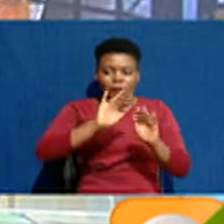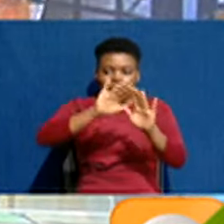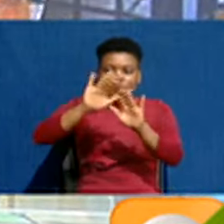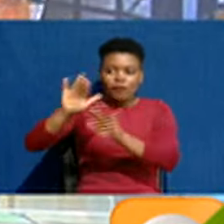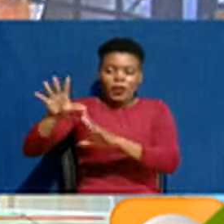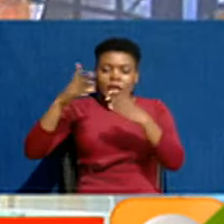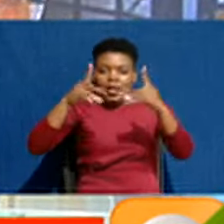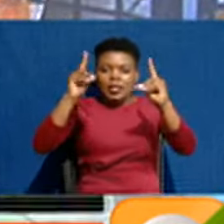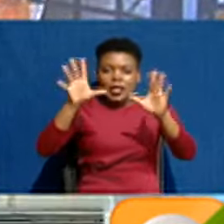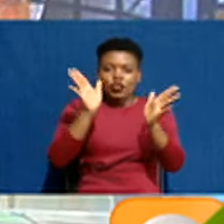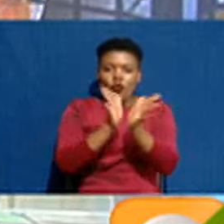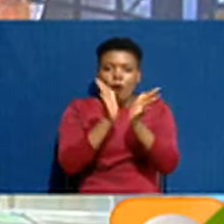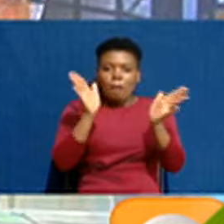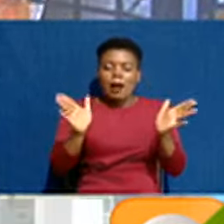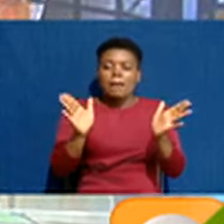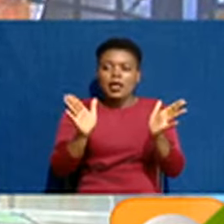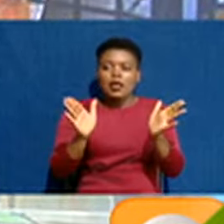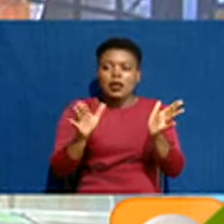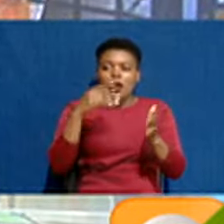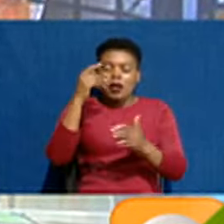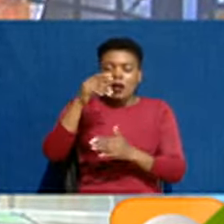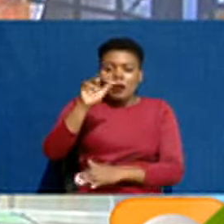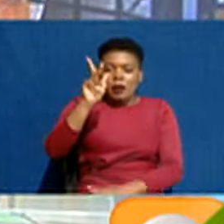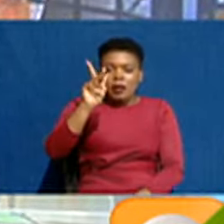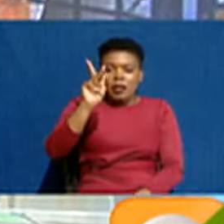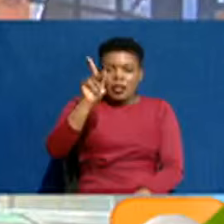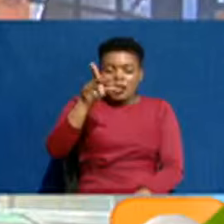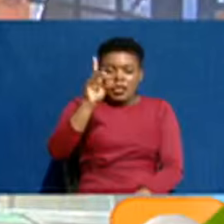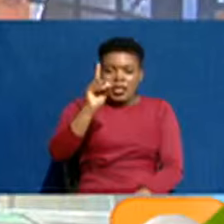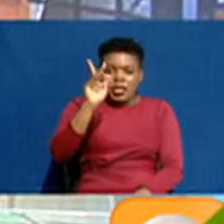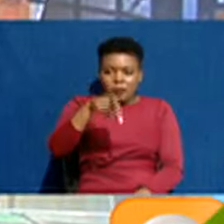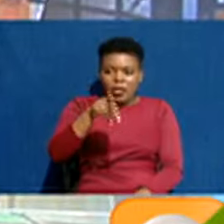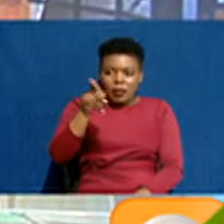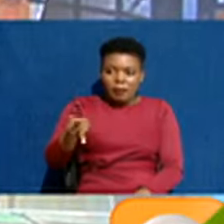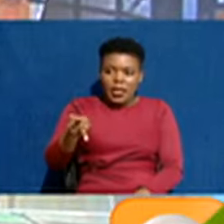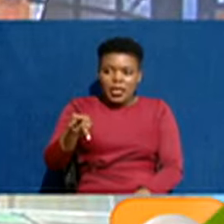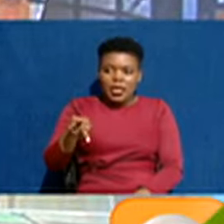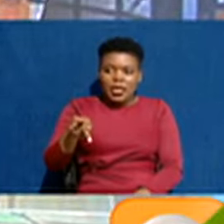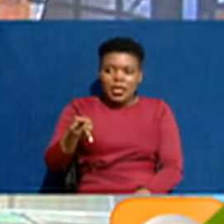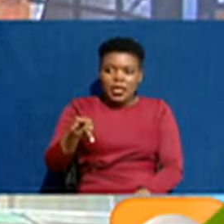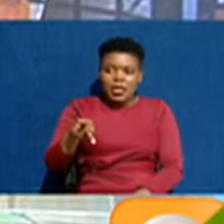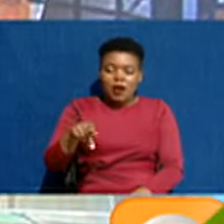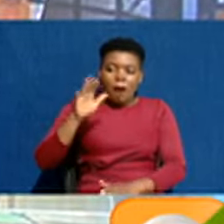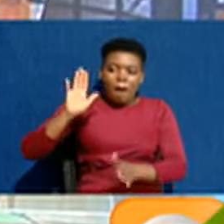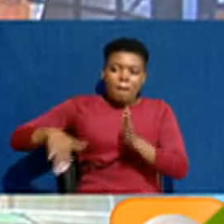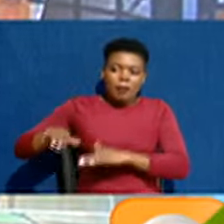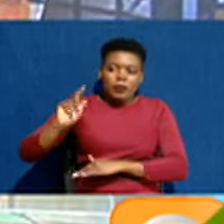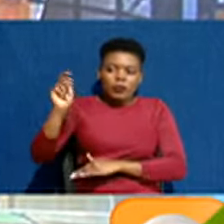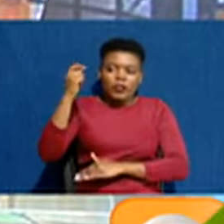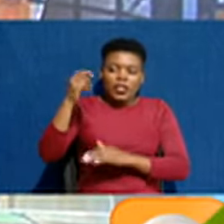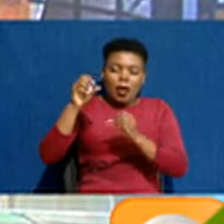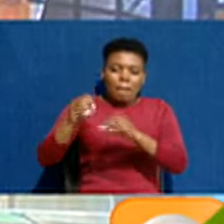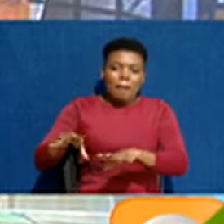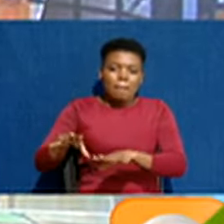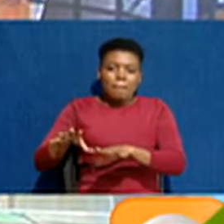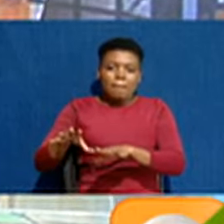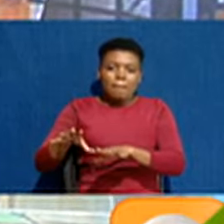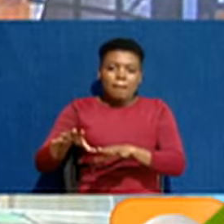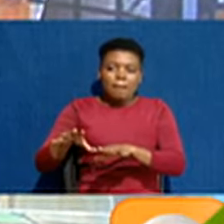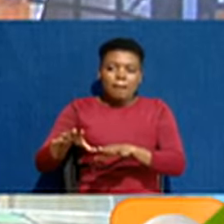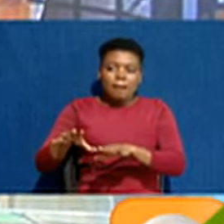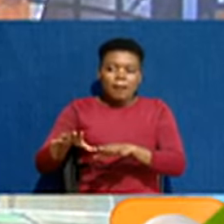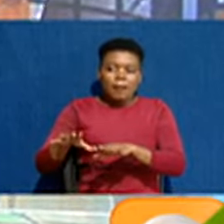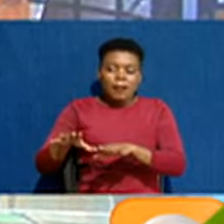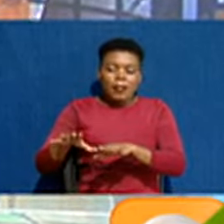And the Director of Public Prosecutions has recommended the prosecution of suspended Bomas of Kenya Chief Executive Officer Peter Gitaa Koria